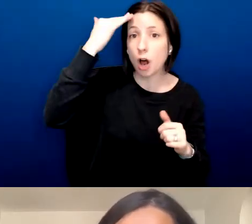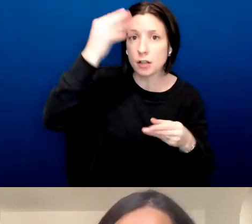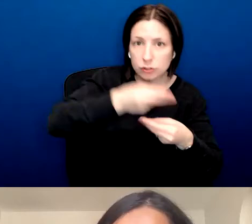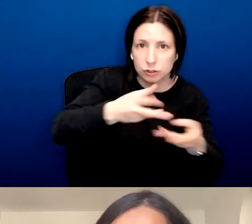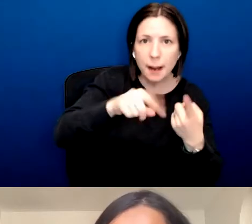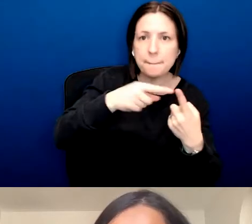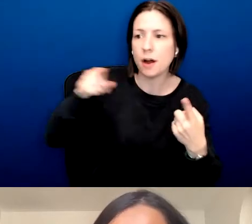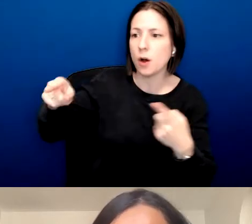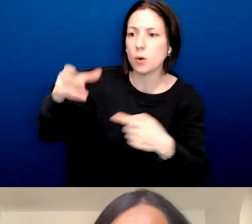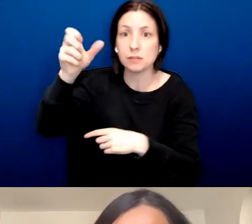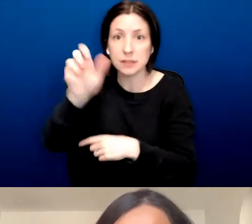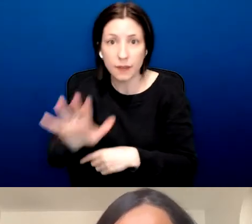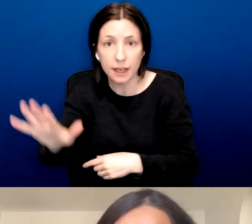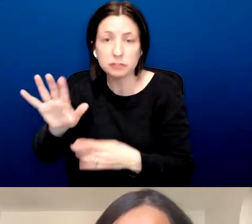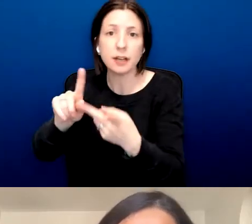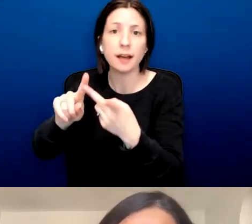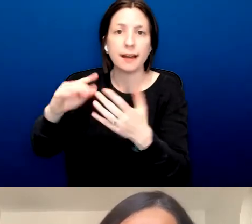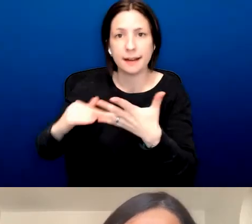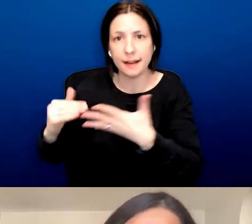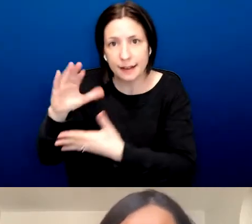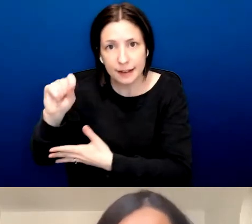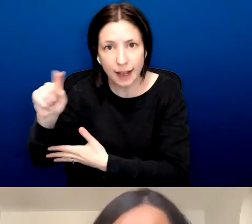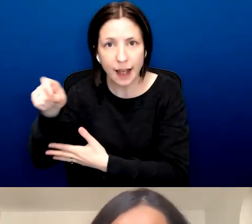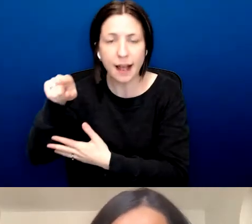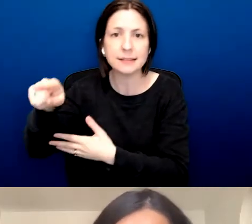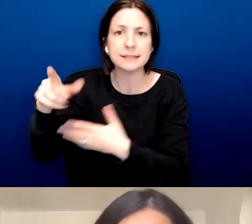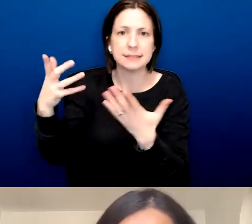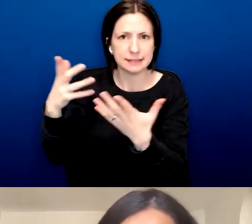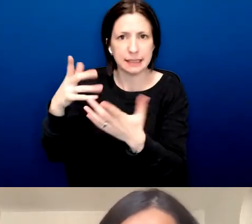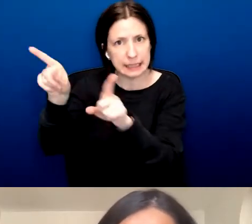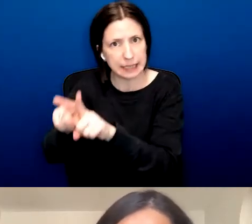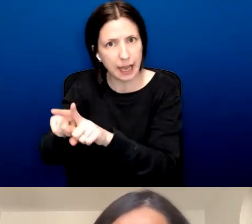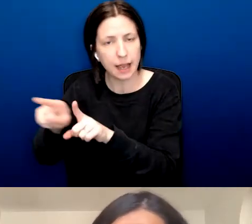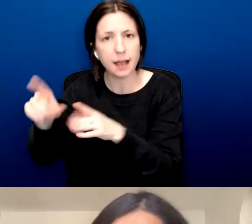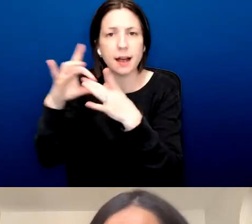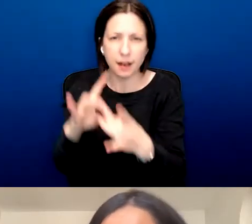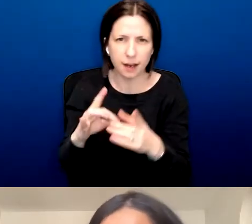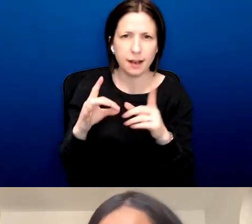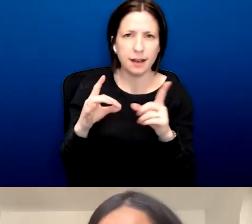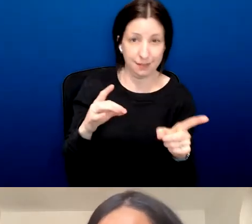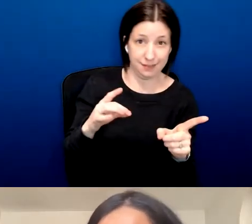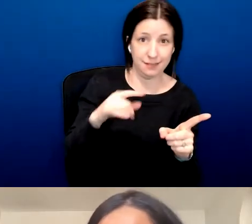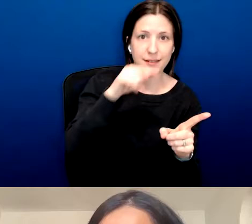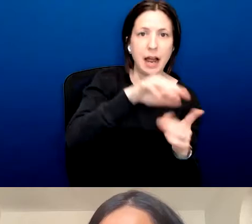around India has taken place in the North American Academy, but also in academic spaces in India.